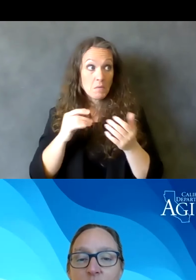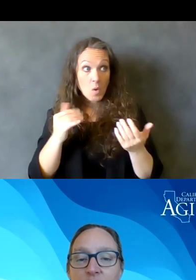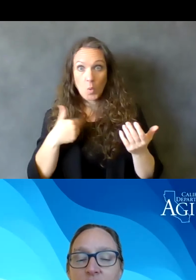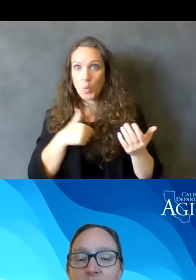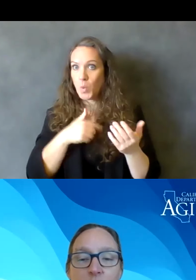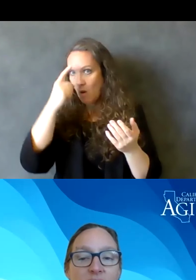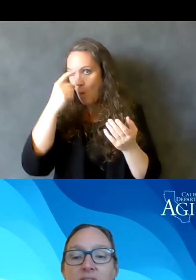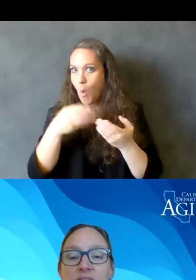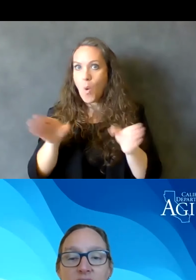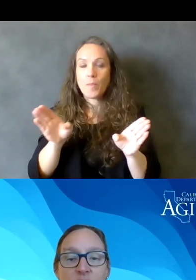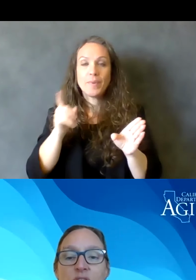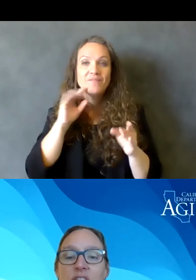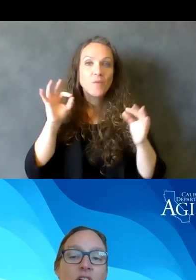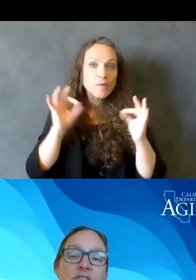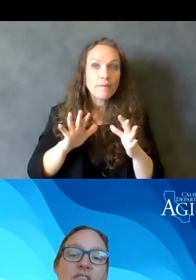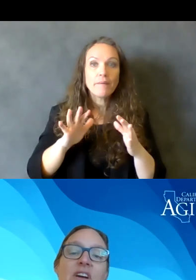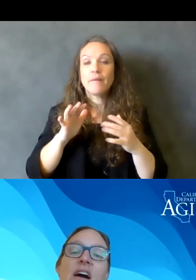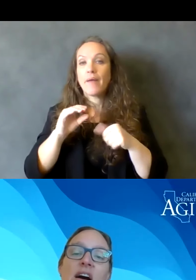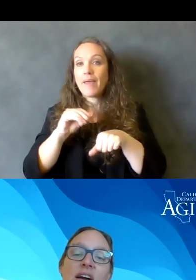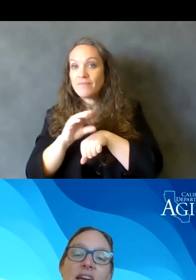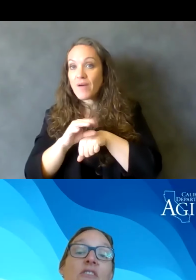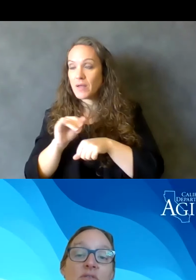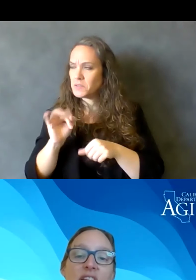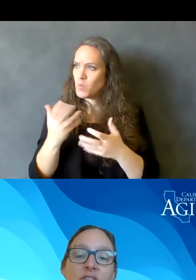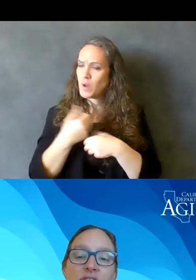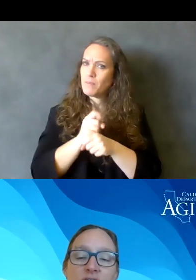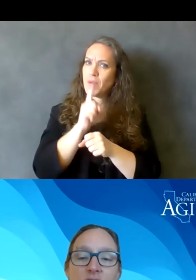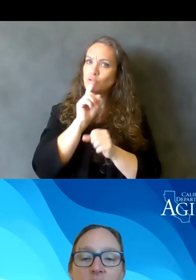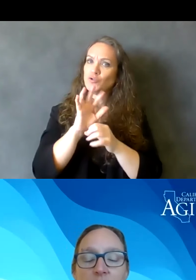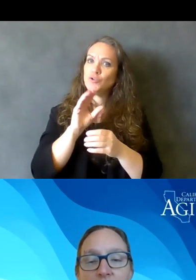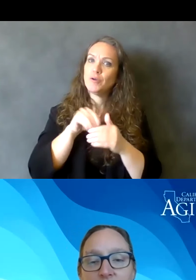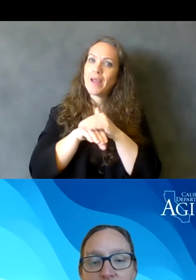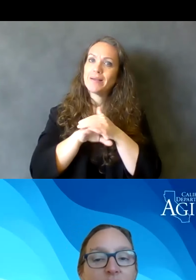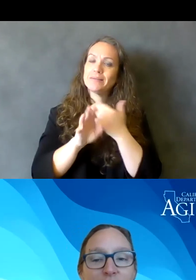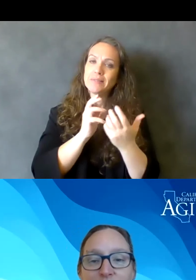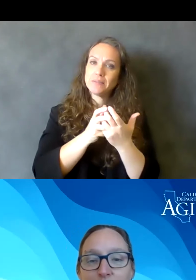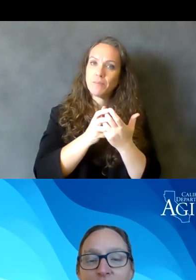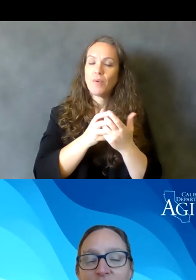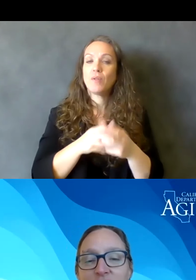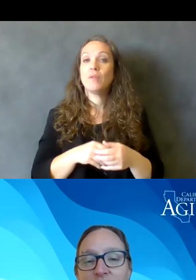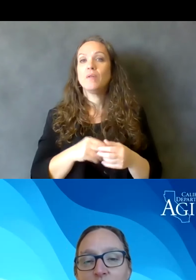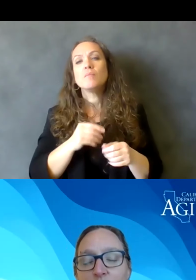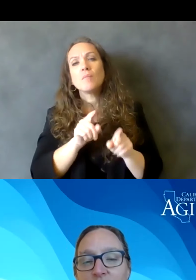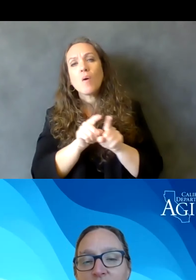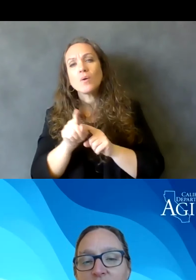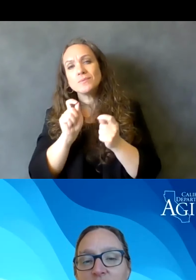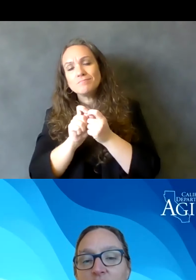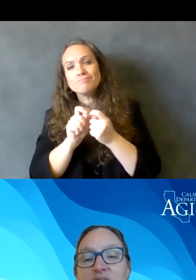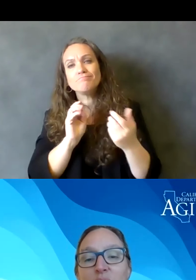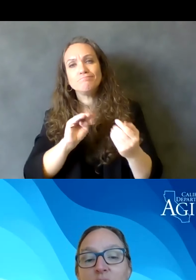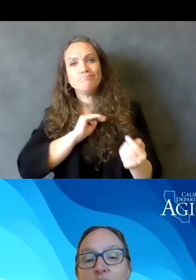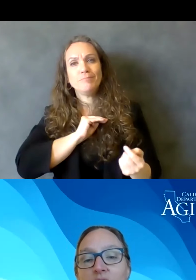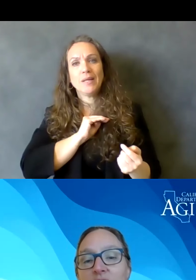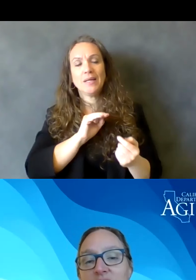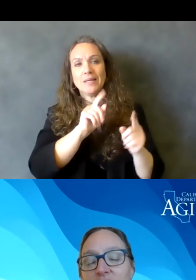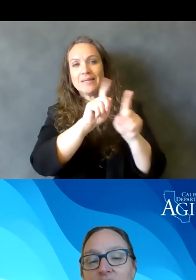so that we remain accessible and inclusive and also tailored to different populations and different people's needs. So it's